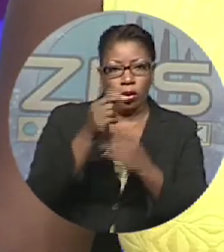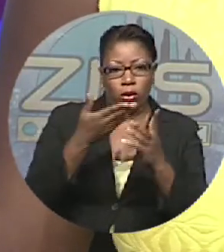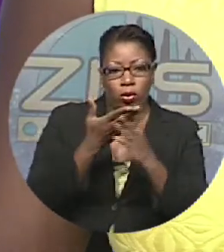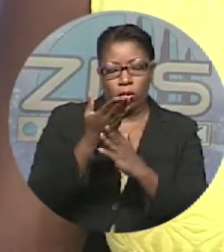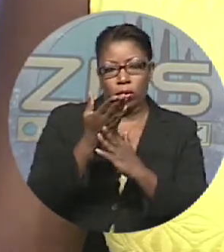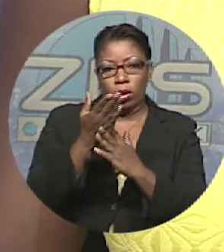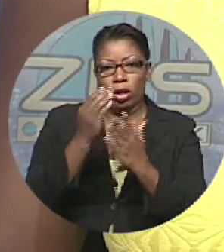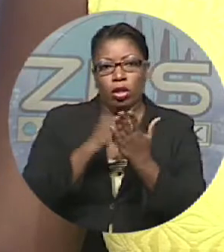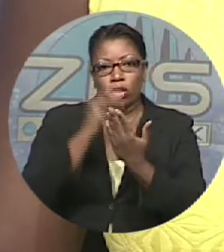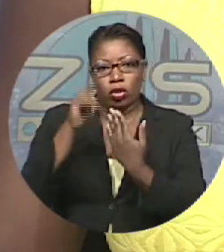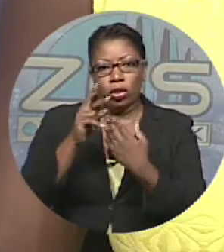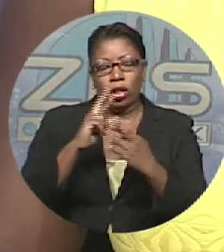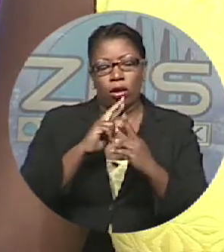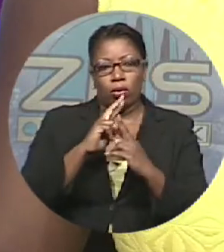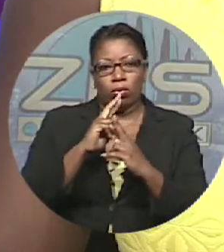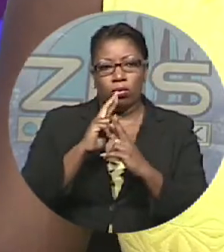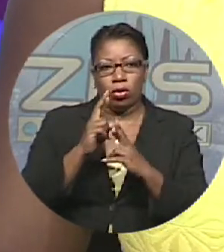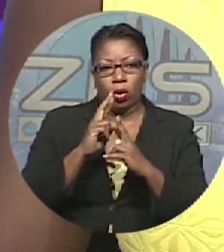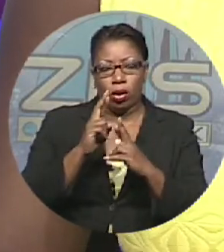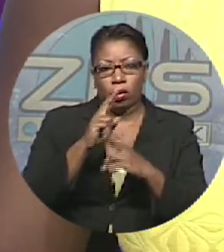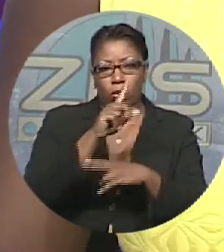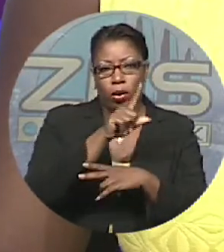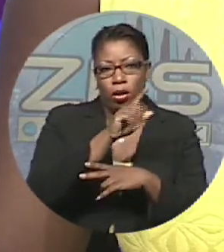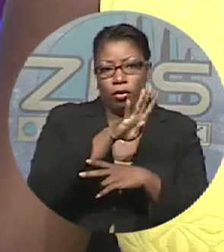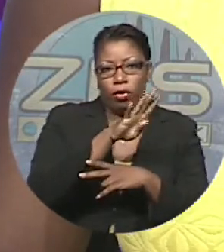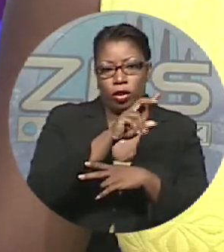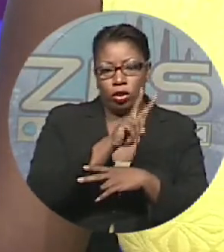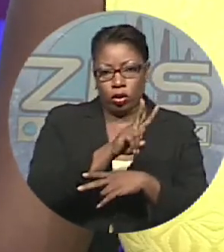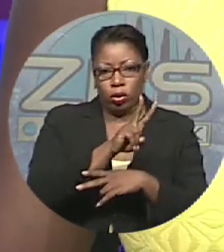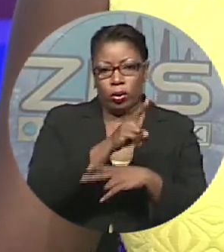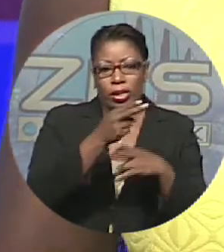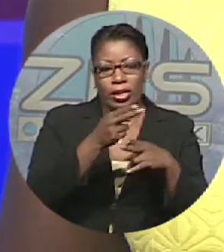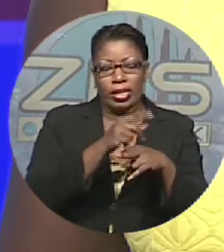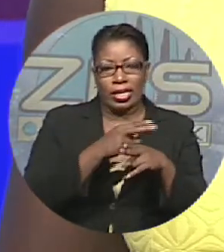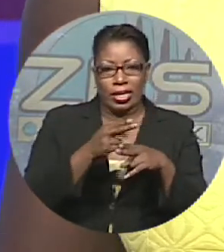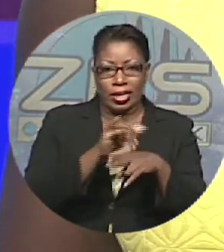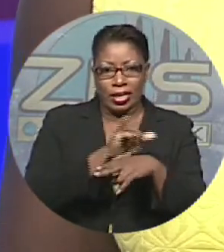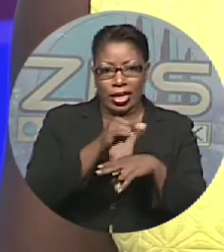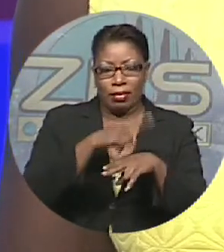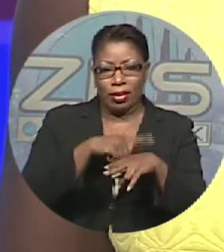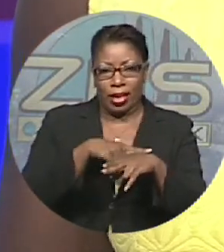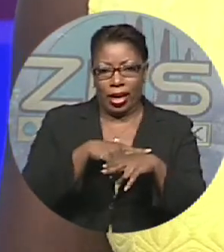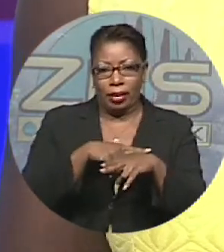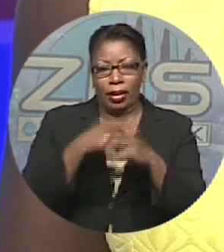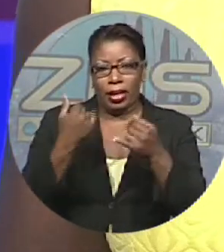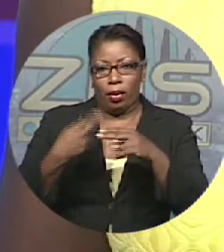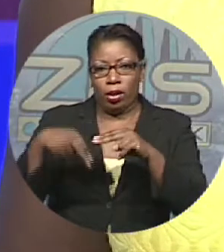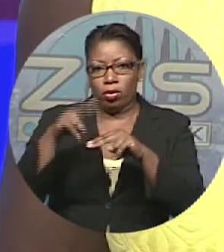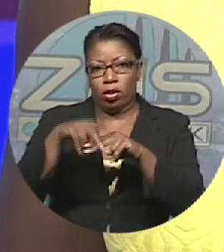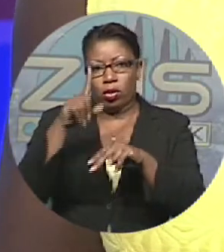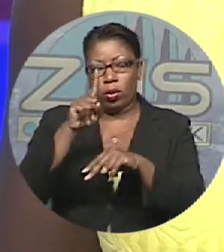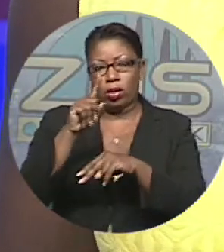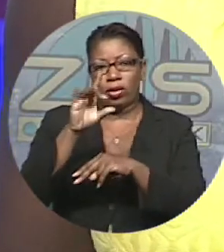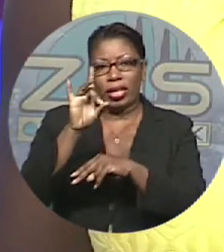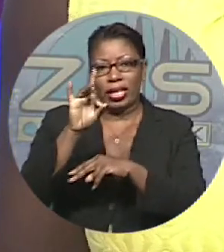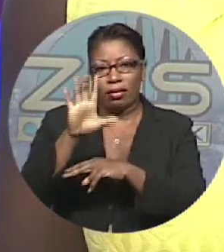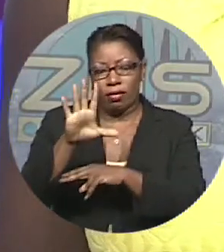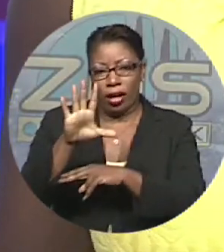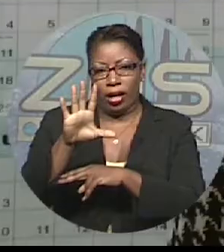January 20th to June, the department recorded 142 cases. For the same period this year, that number has jumped to